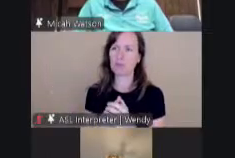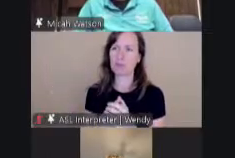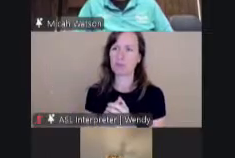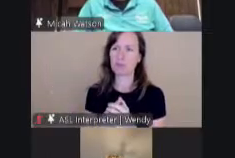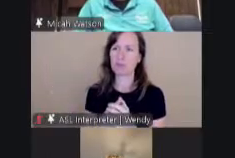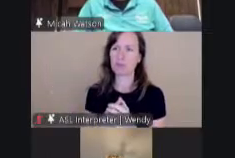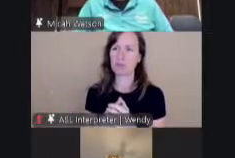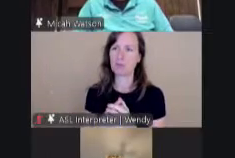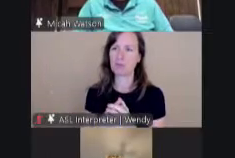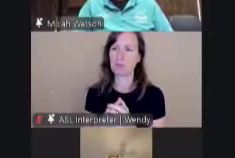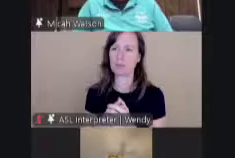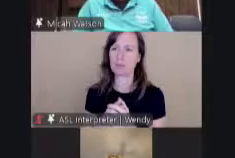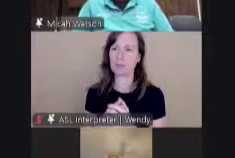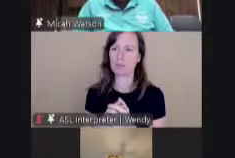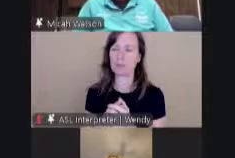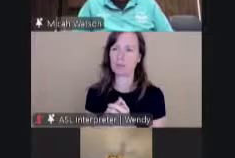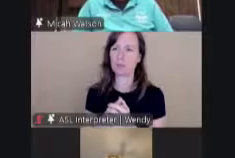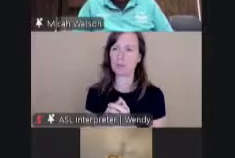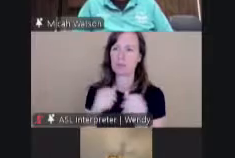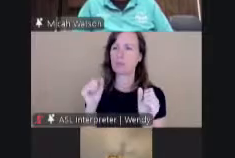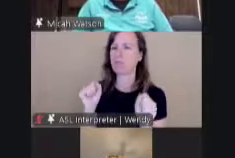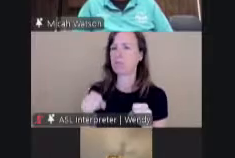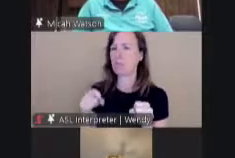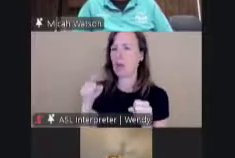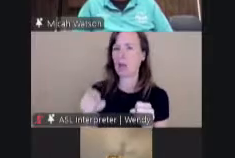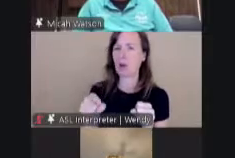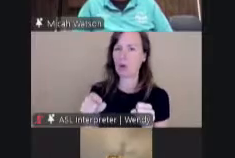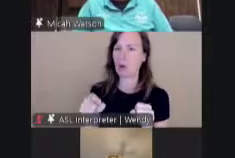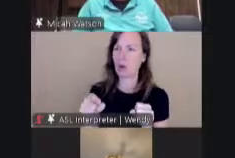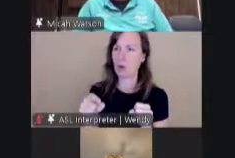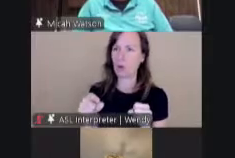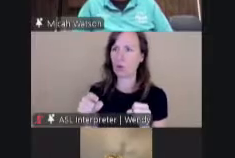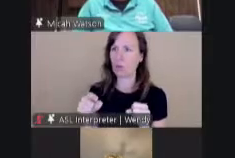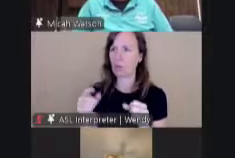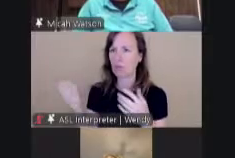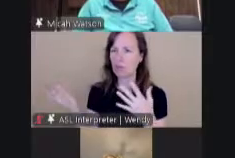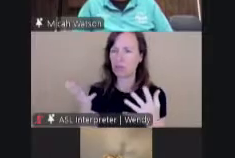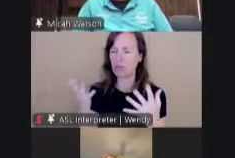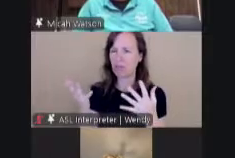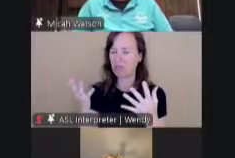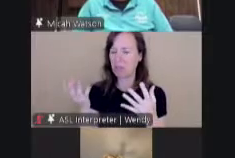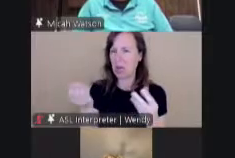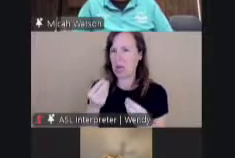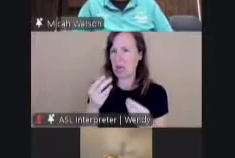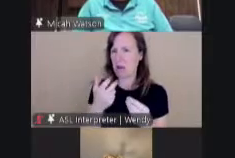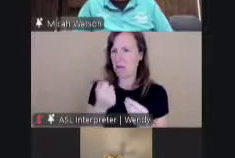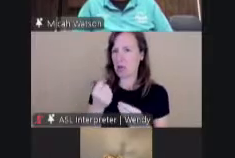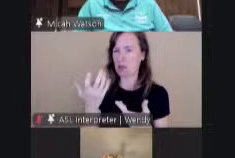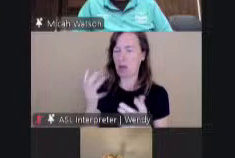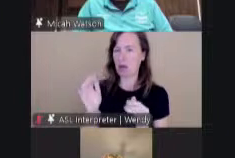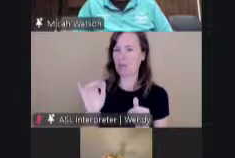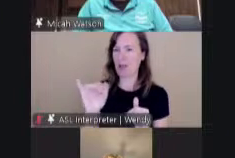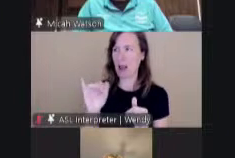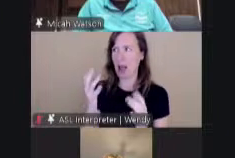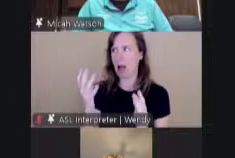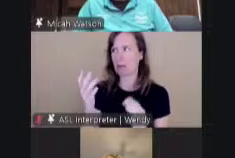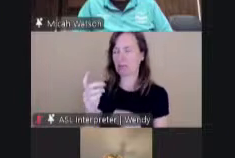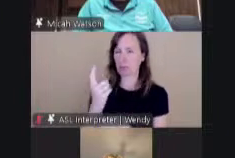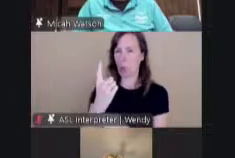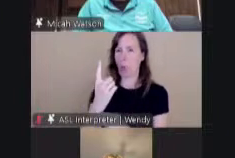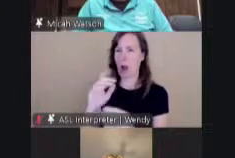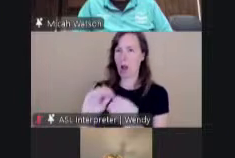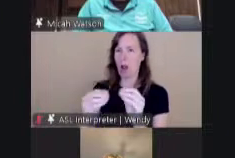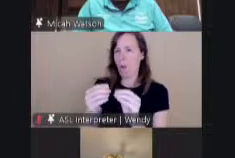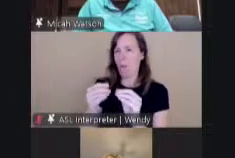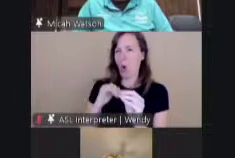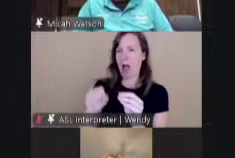to a sort of concrete number that I could sort of turn around to explain to somebody? So how does this